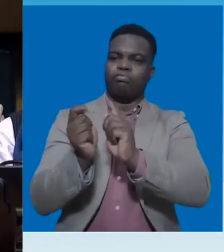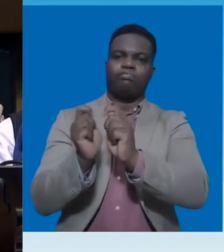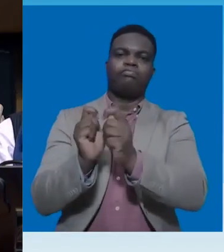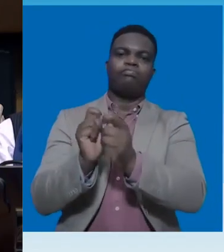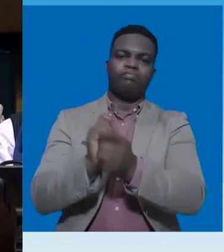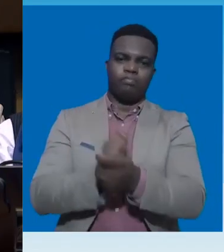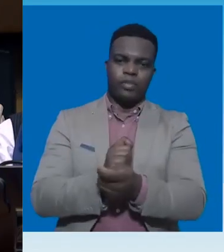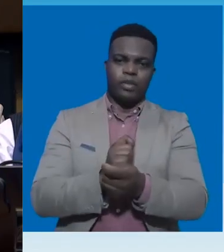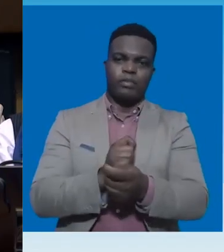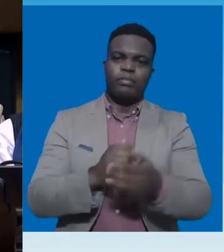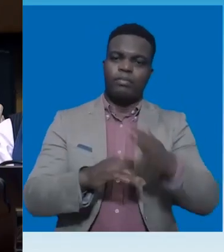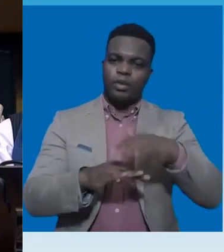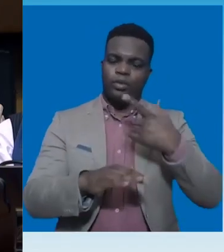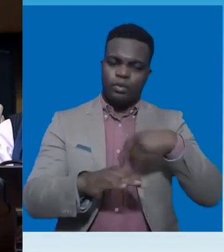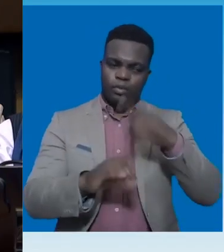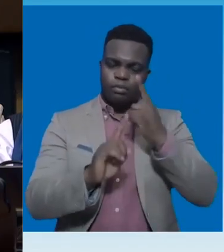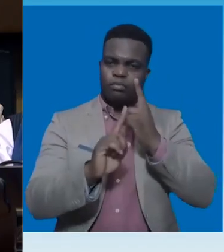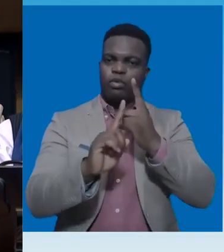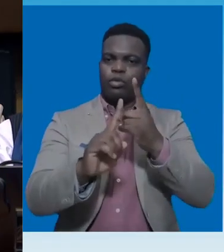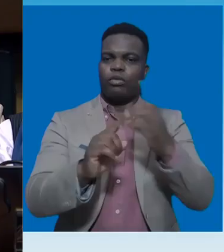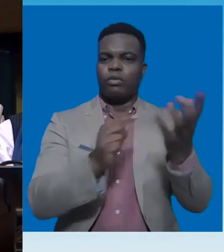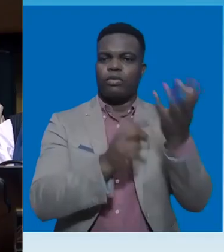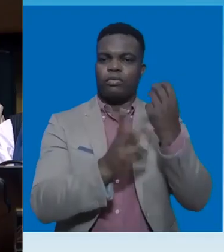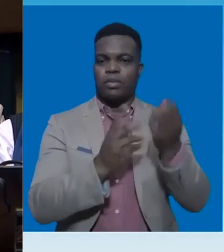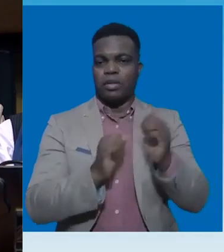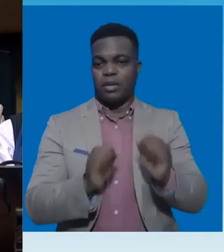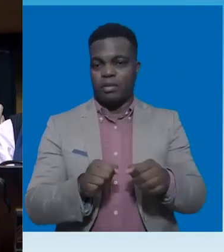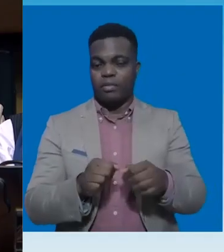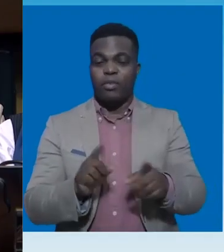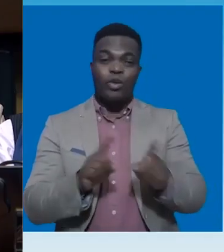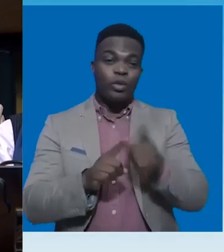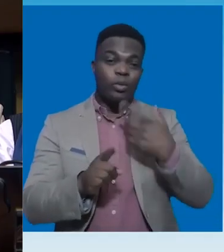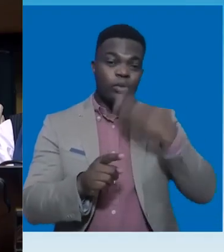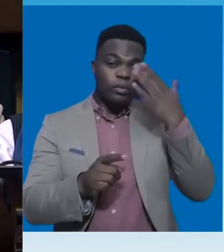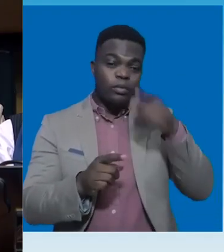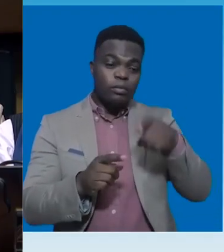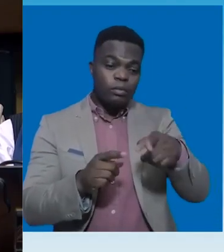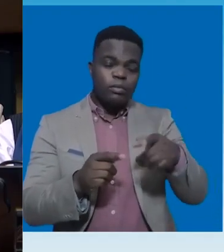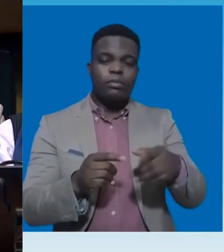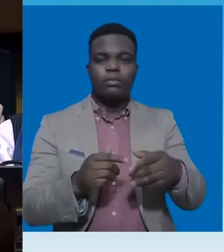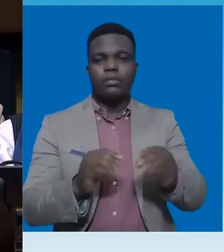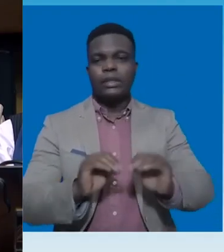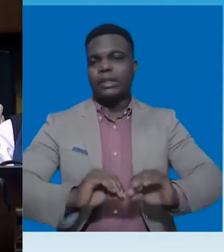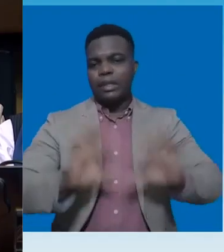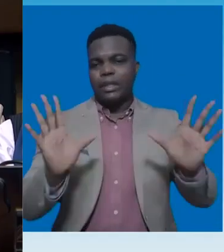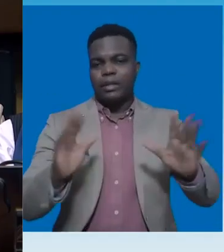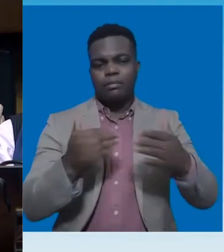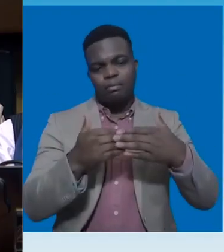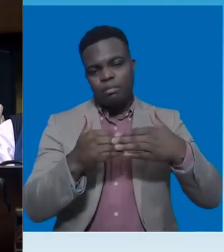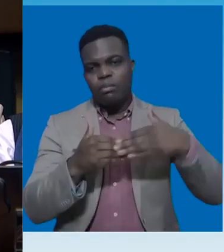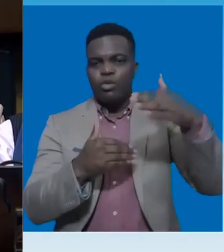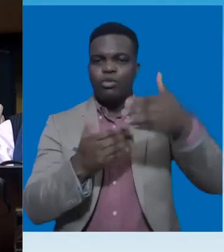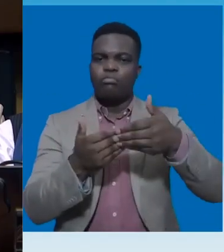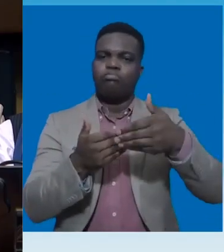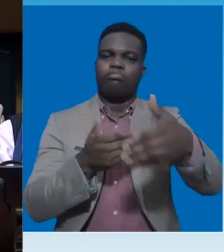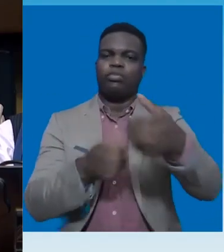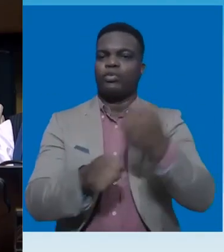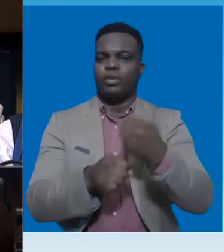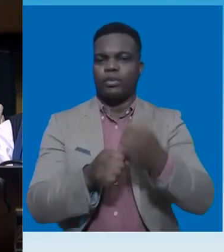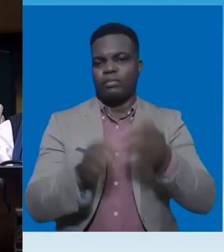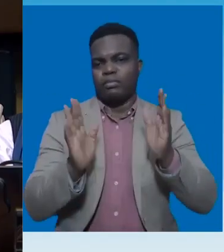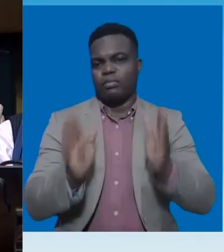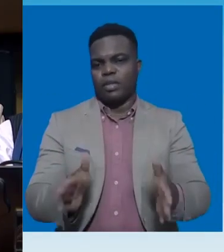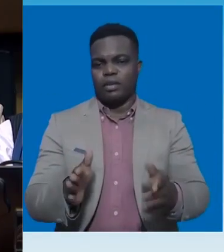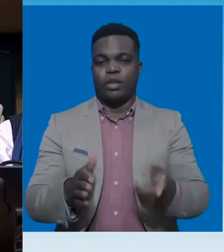more remains to be done. Our ambition is higher now, and rightly so.